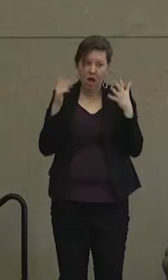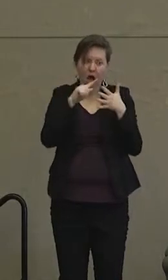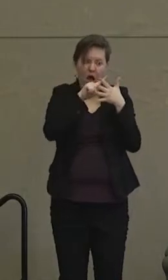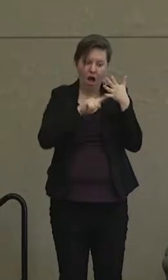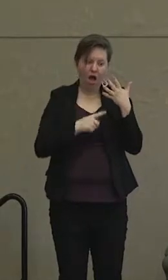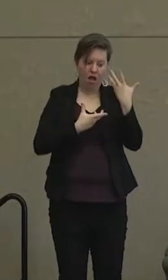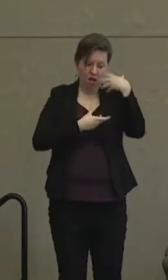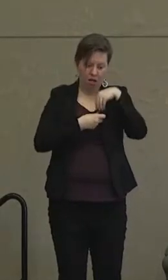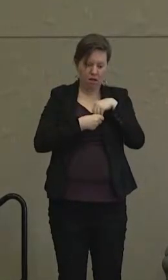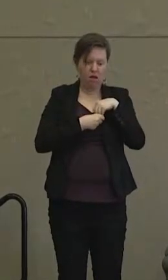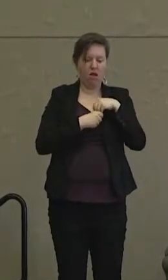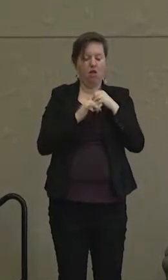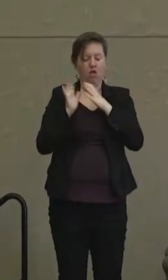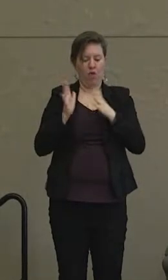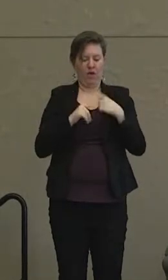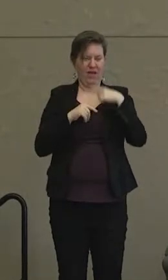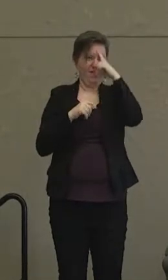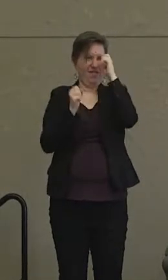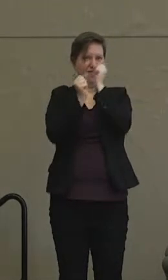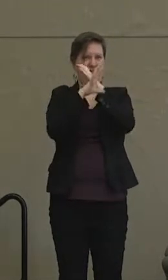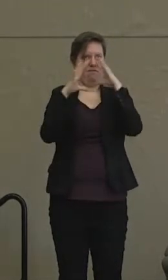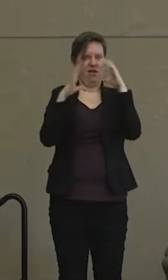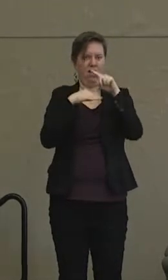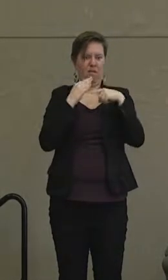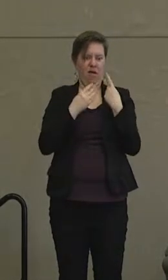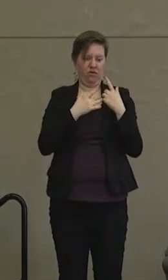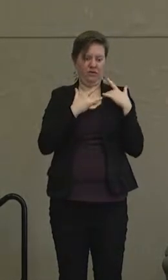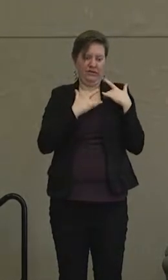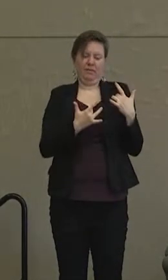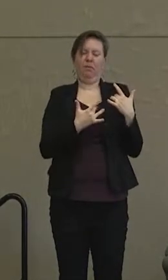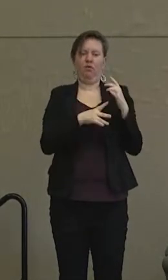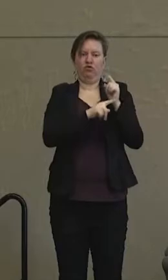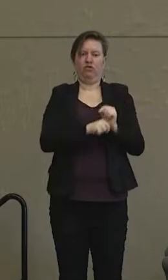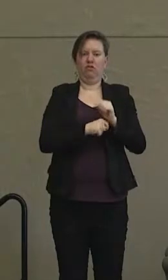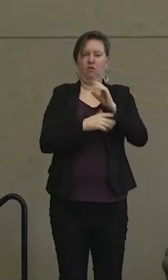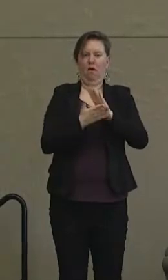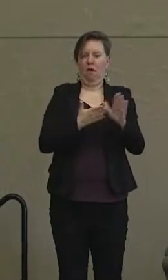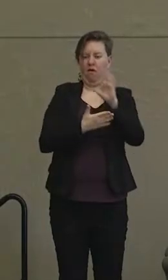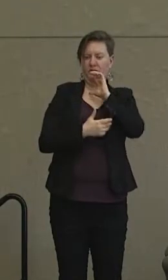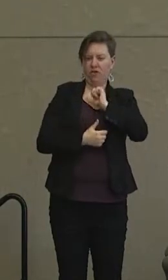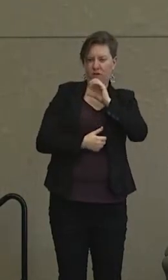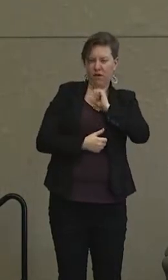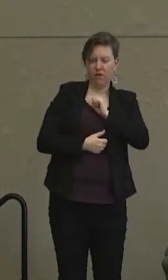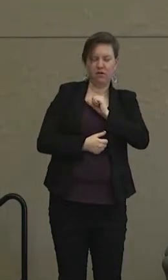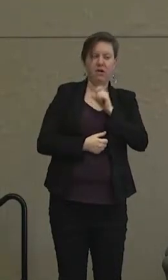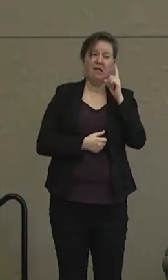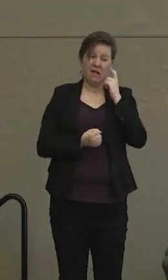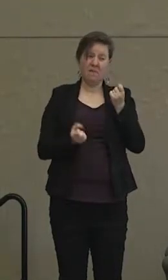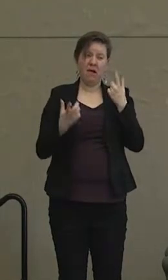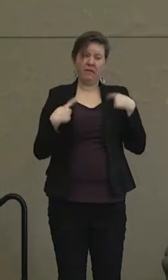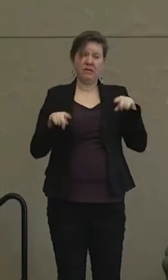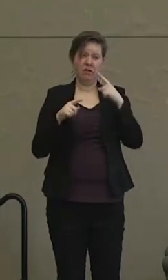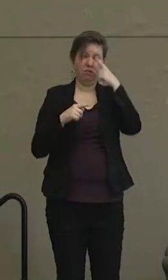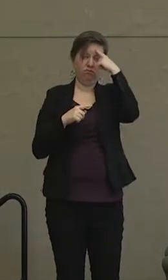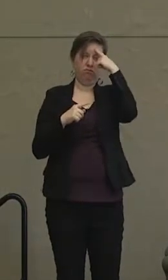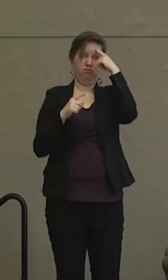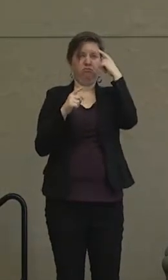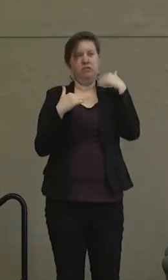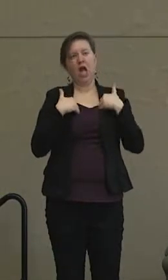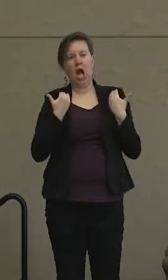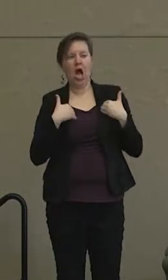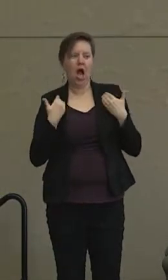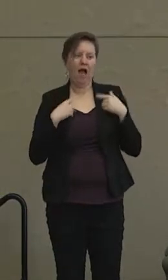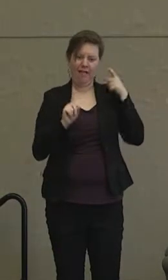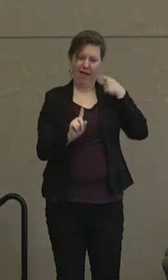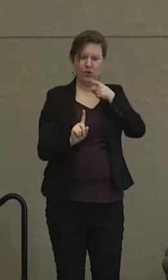are kind of, the way that we think about traditional college age, I think, many of us still have that idea